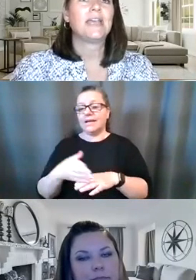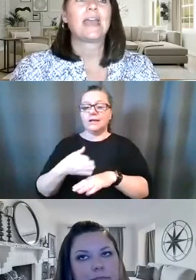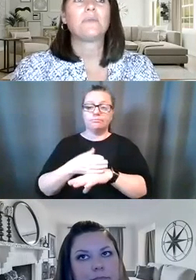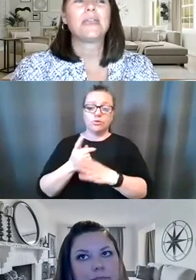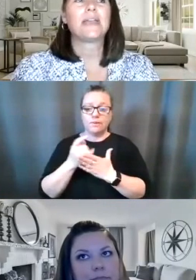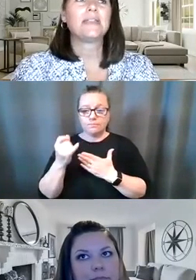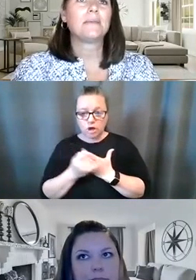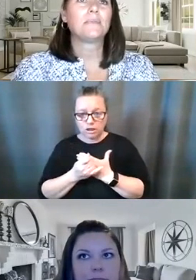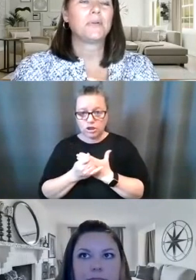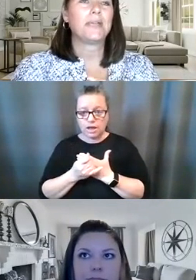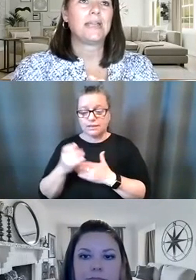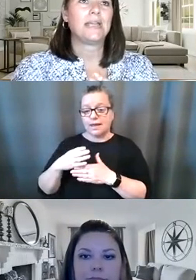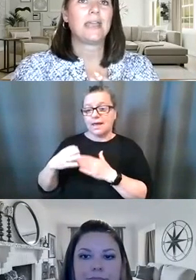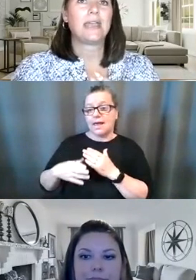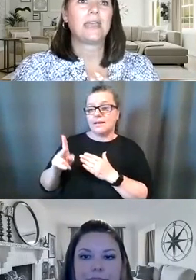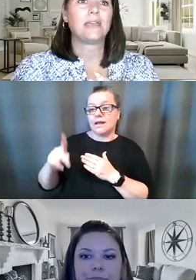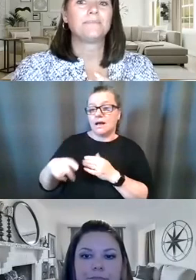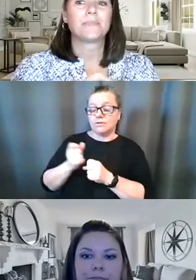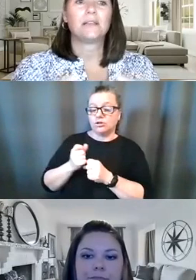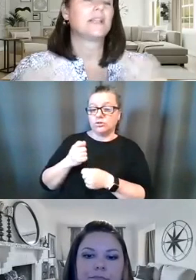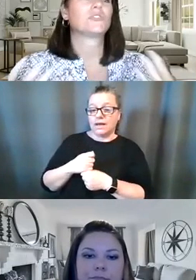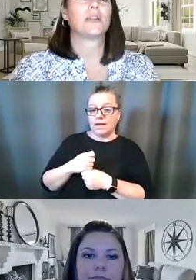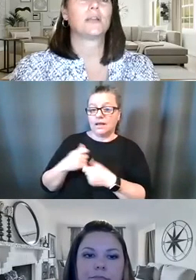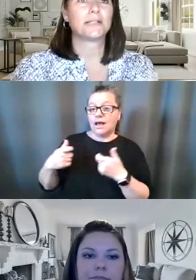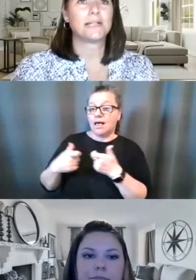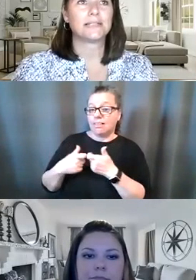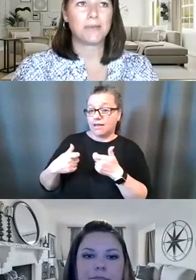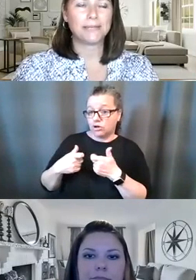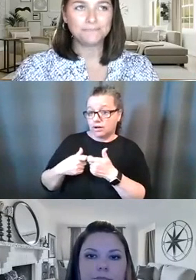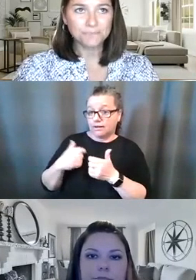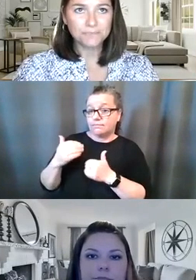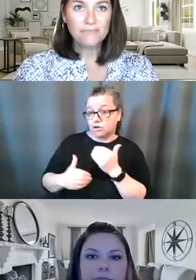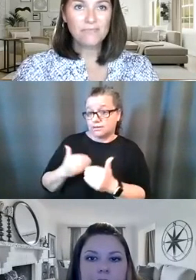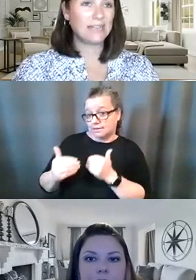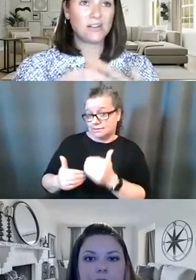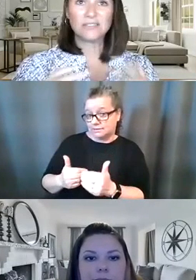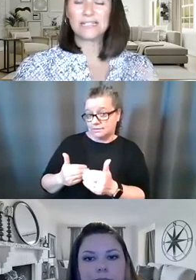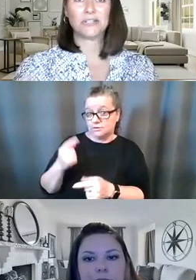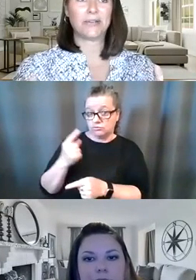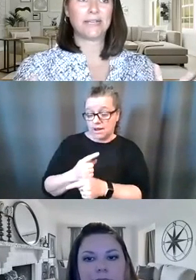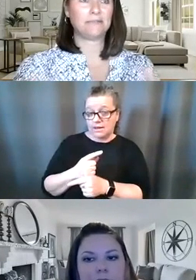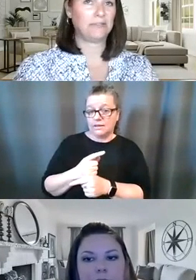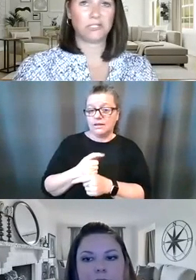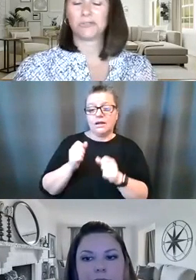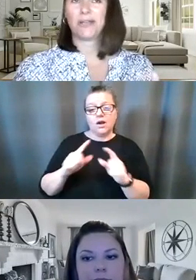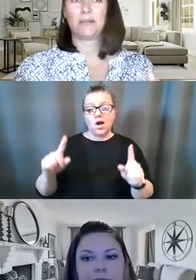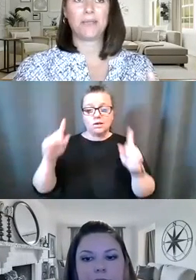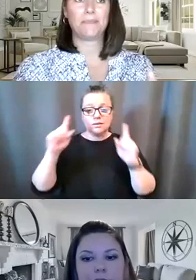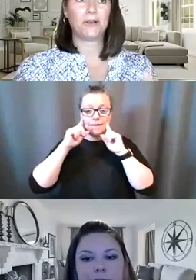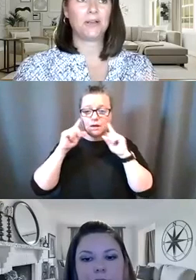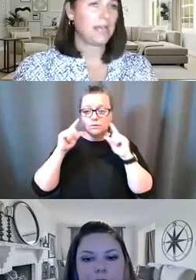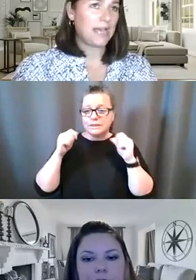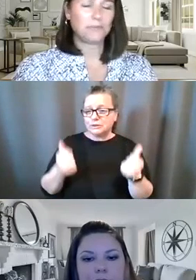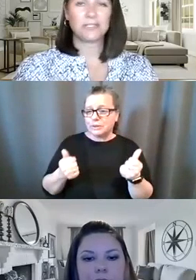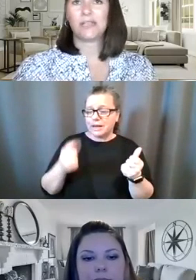project, and we ended up creating a electronic process, right? And it all sounded great and looked great on